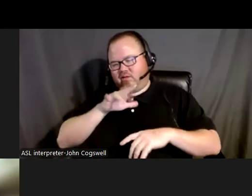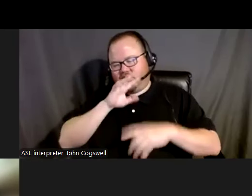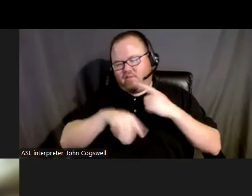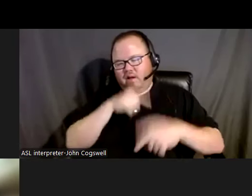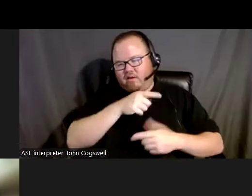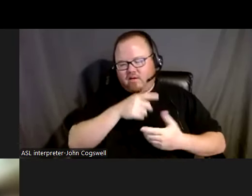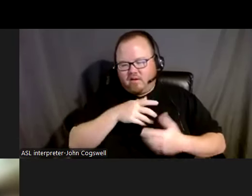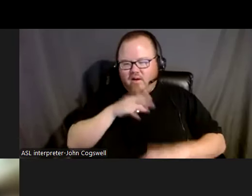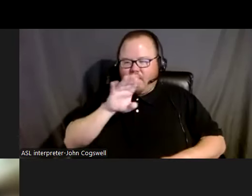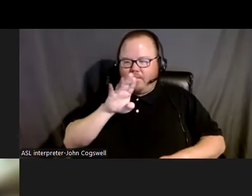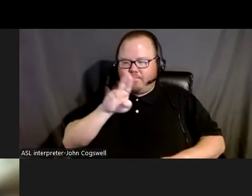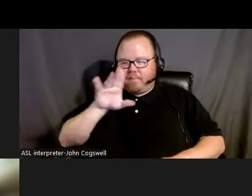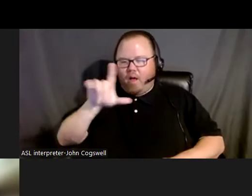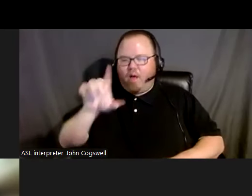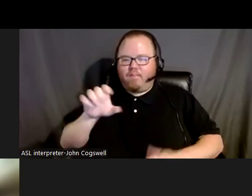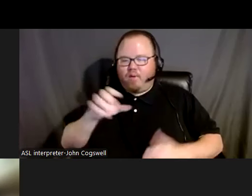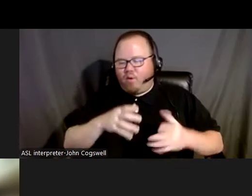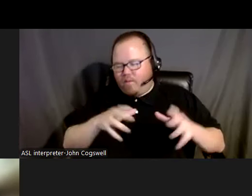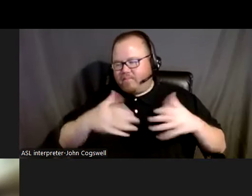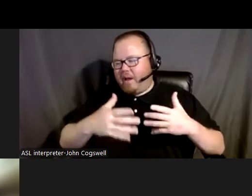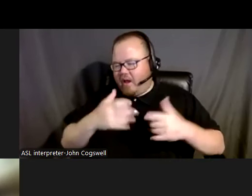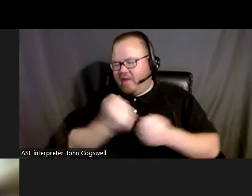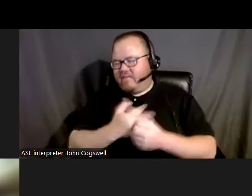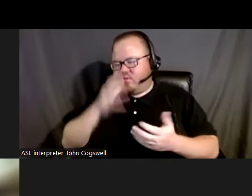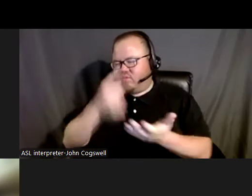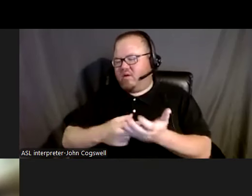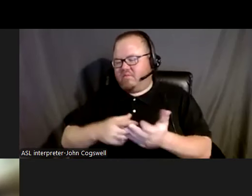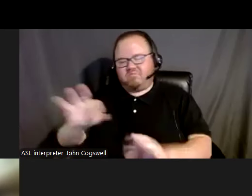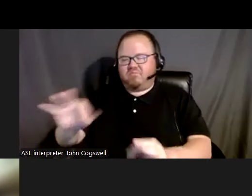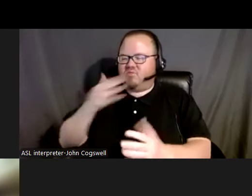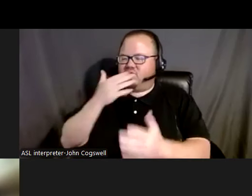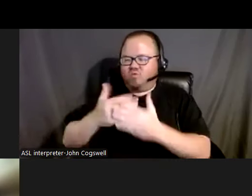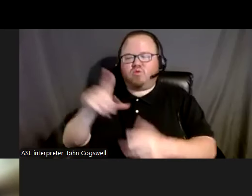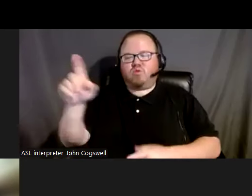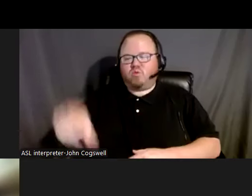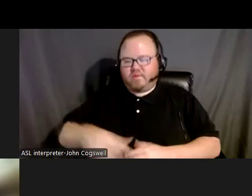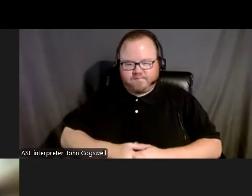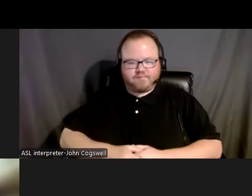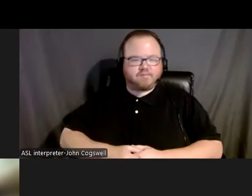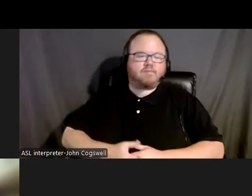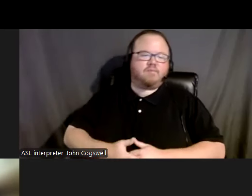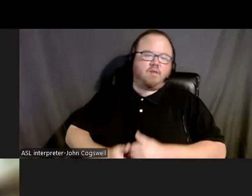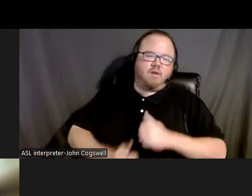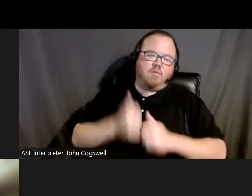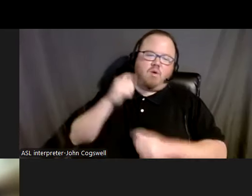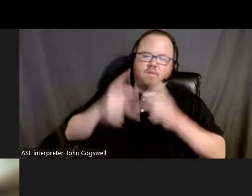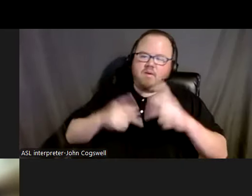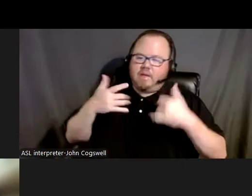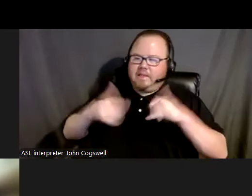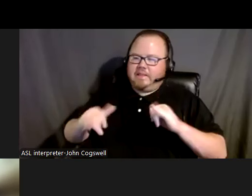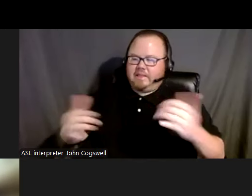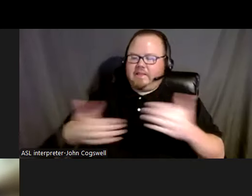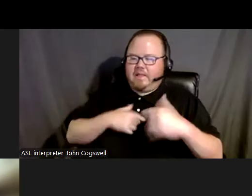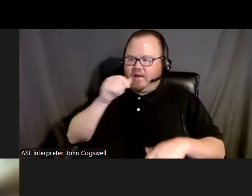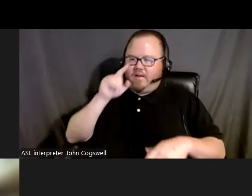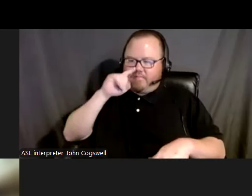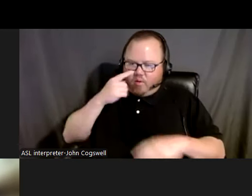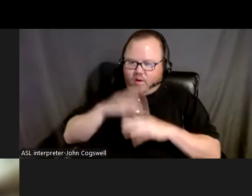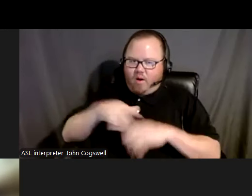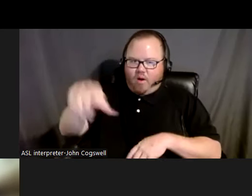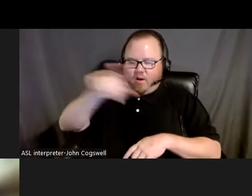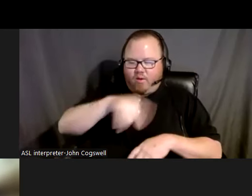the other acts related to it. But great question so far. And it looks like most people are still here, so it looks like I'm not boring everybody completely